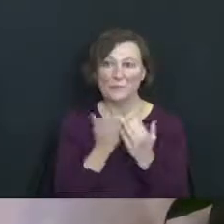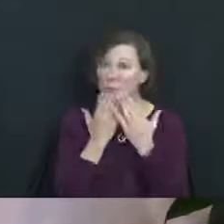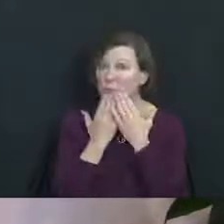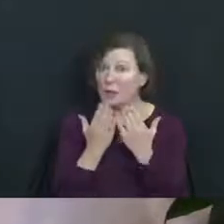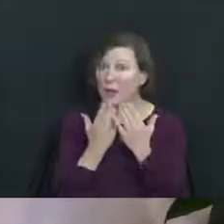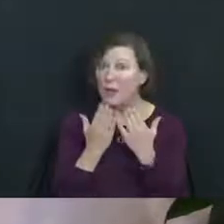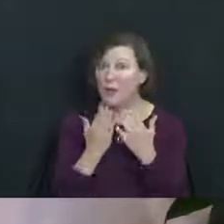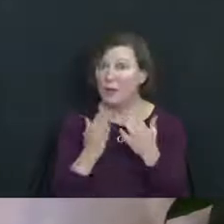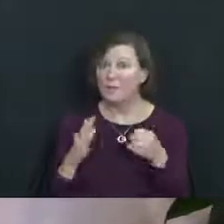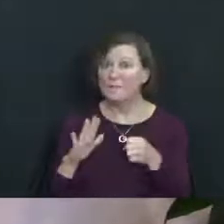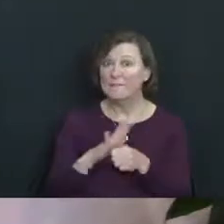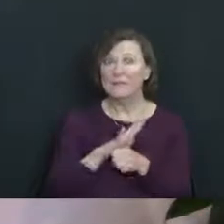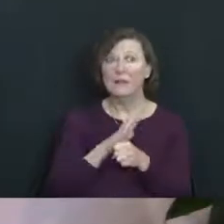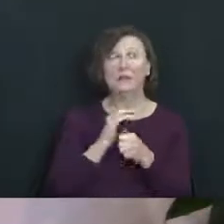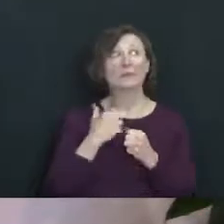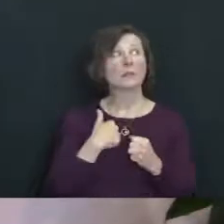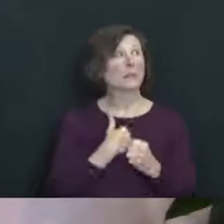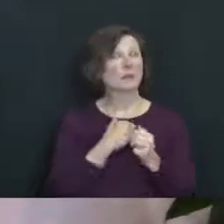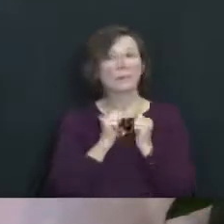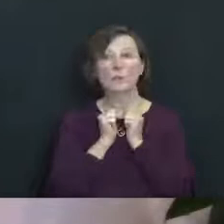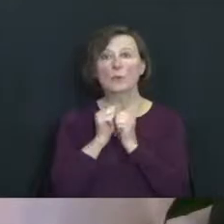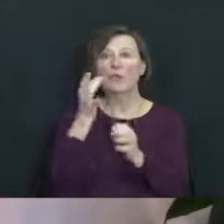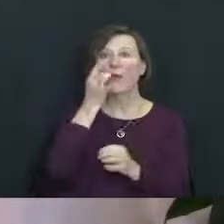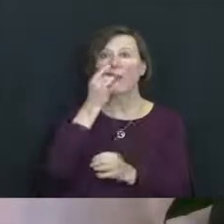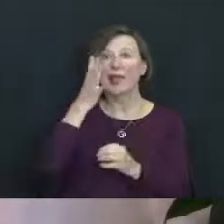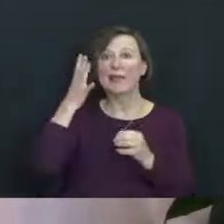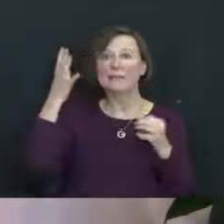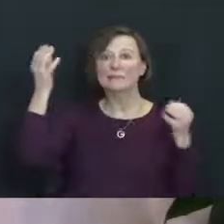Gratitude fills us with light.